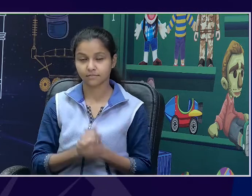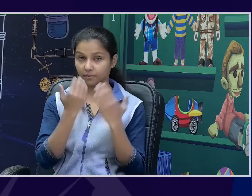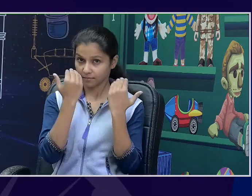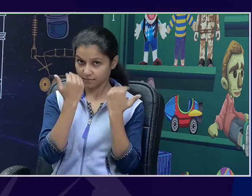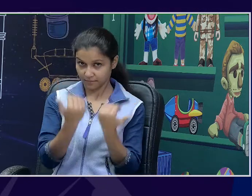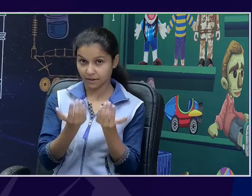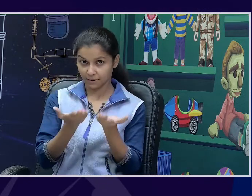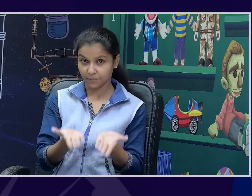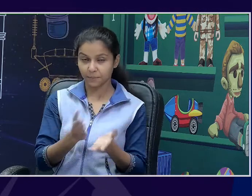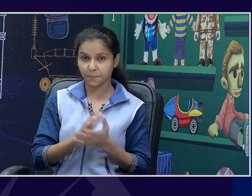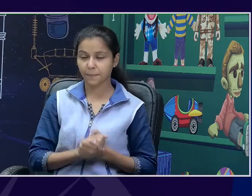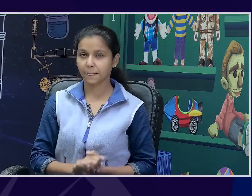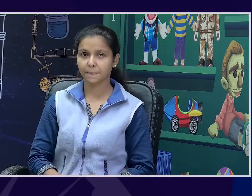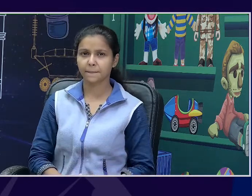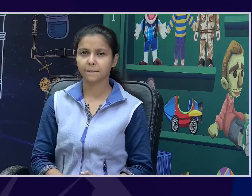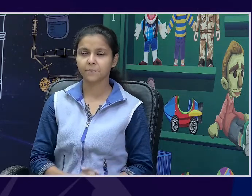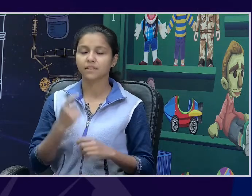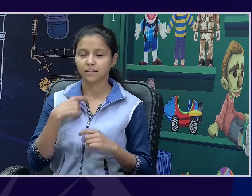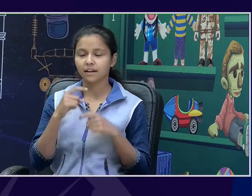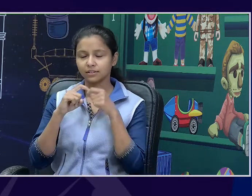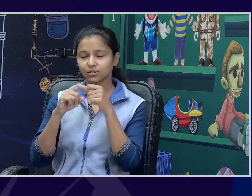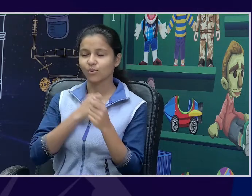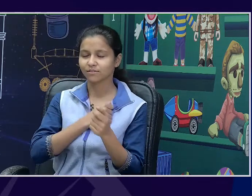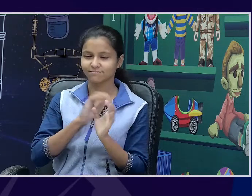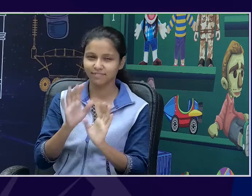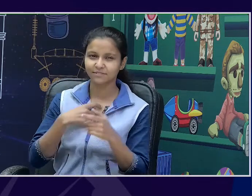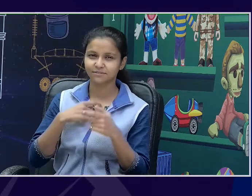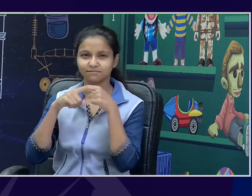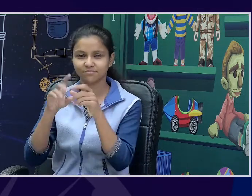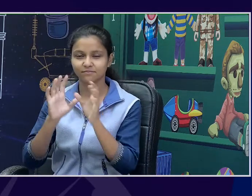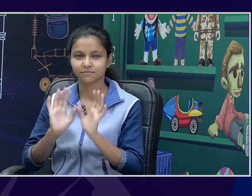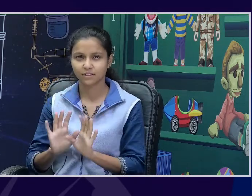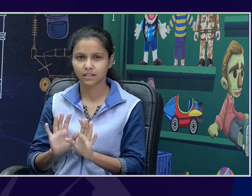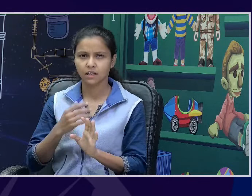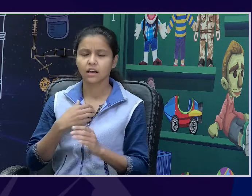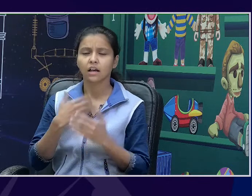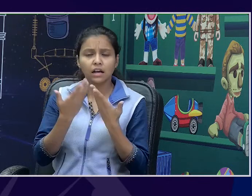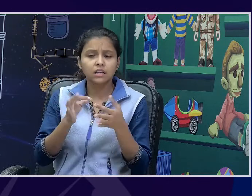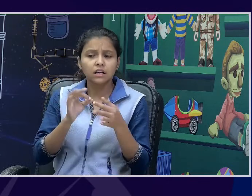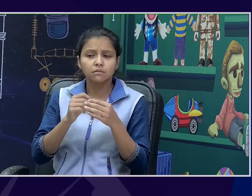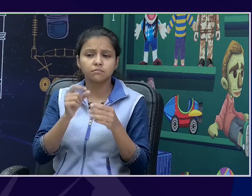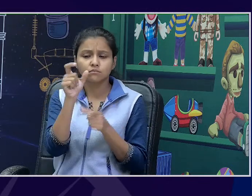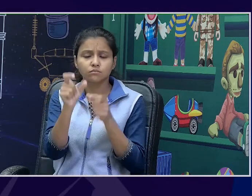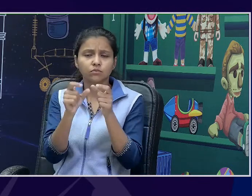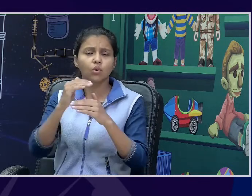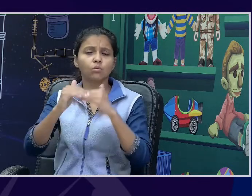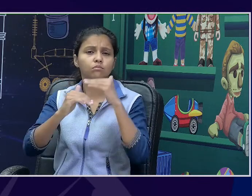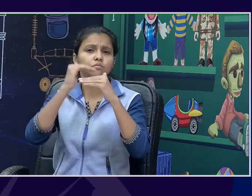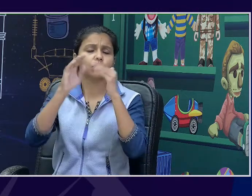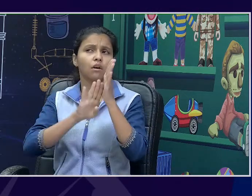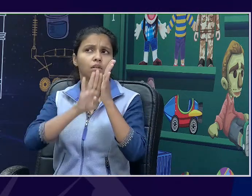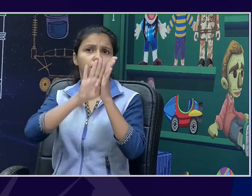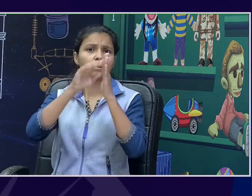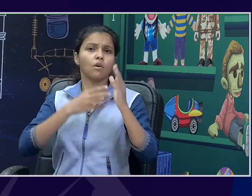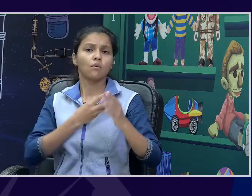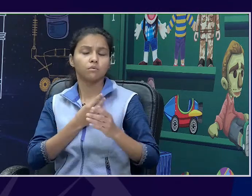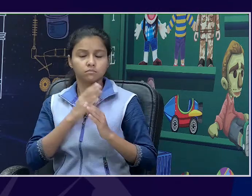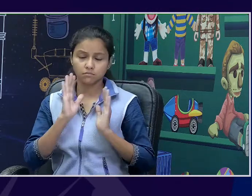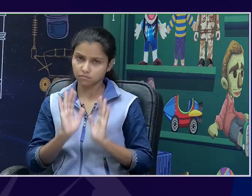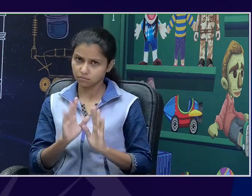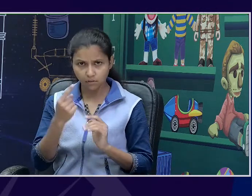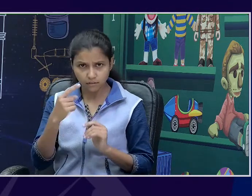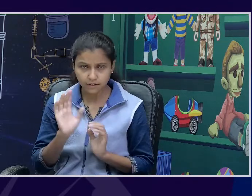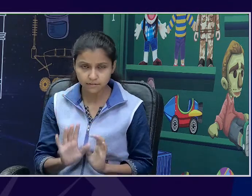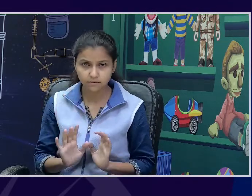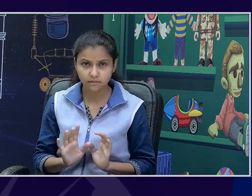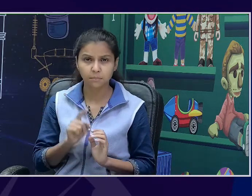Now and also, yes ma'am. Yes sir, sorry I am interrupting you. No As problem. our author Douglas has a fear of water, right?